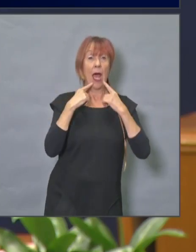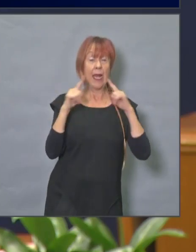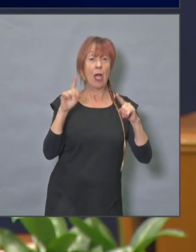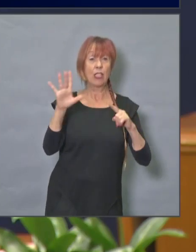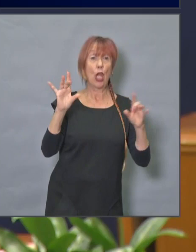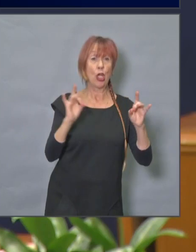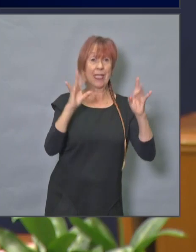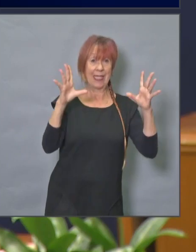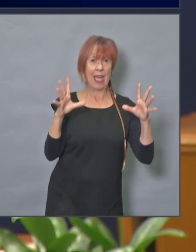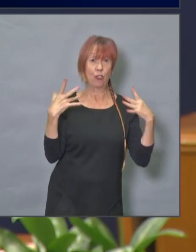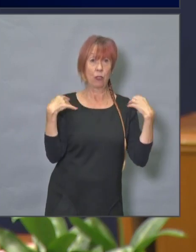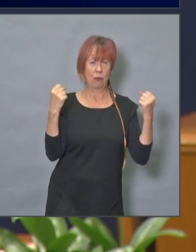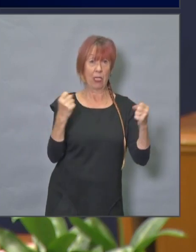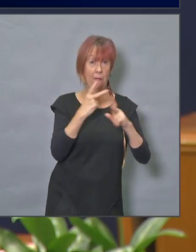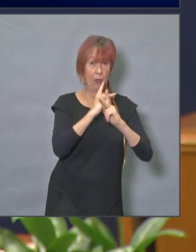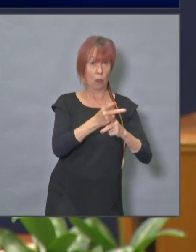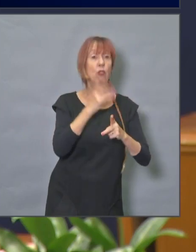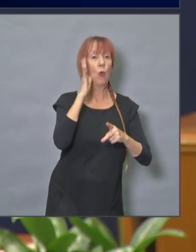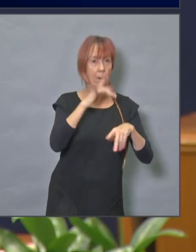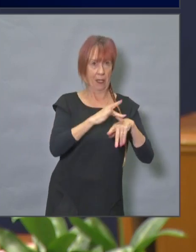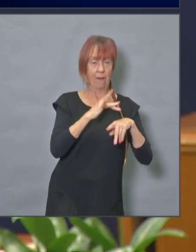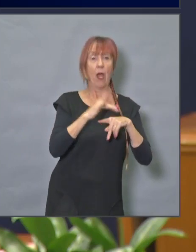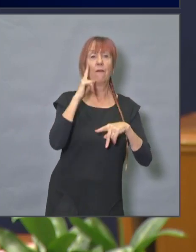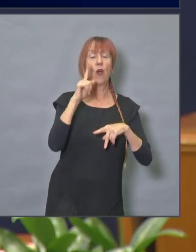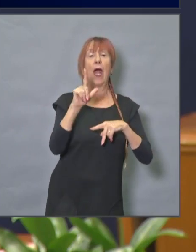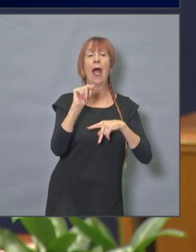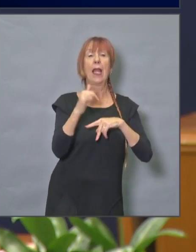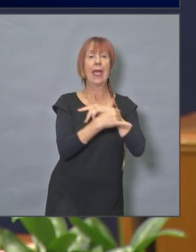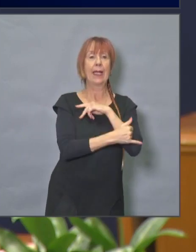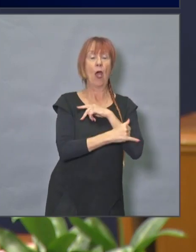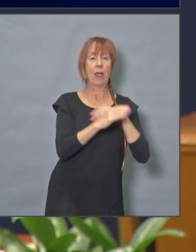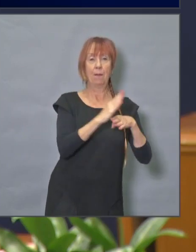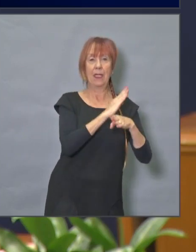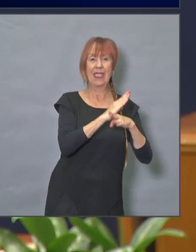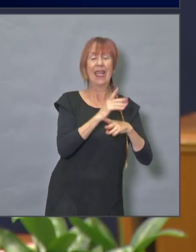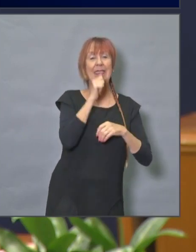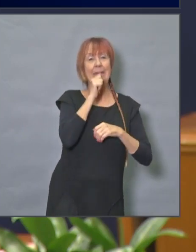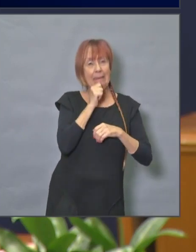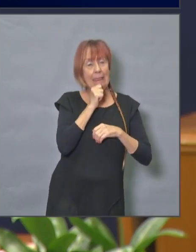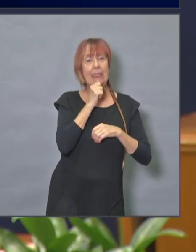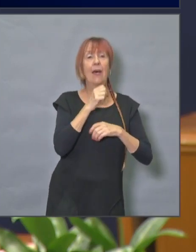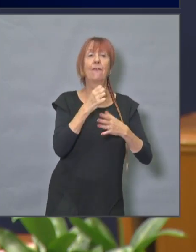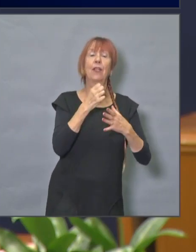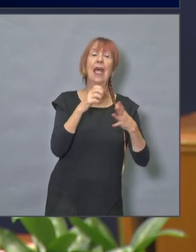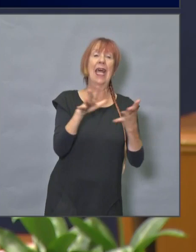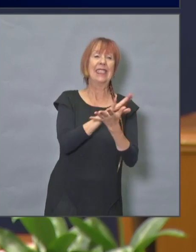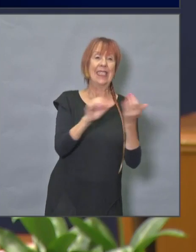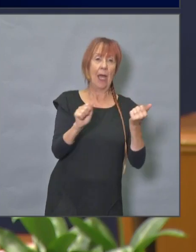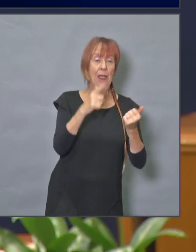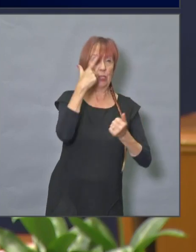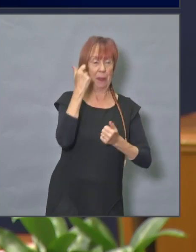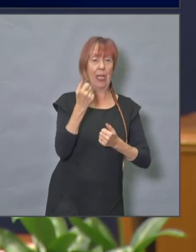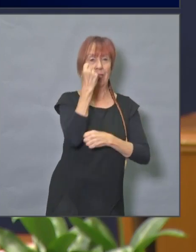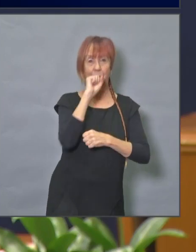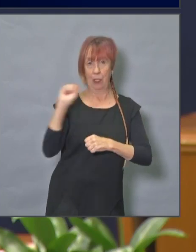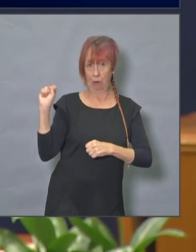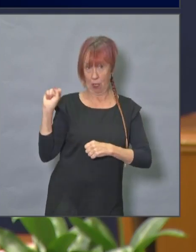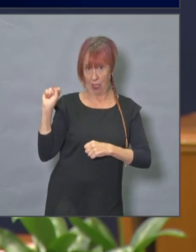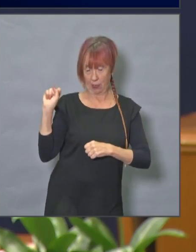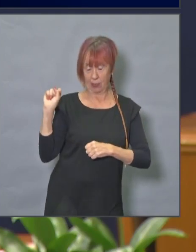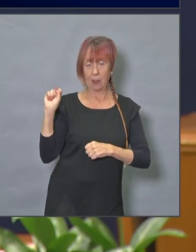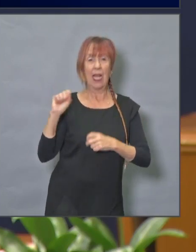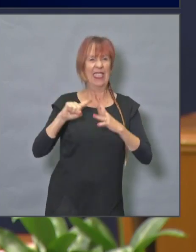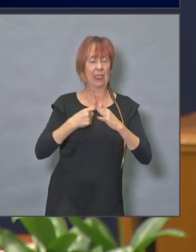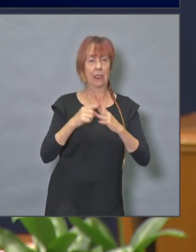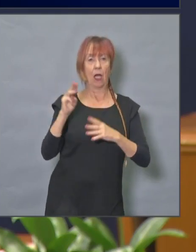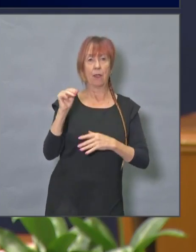available to Los Angeles County businesses that suffered physical damage or economic injury due to the civil unrest incidents that began